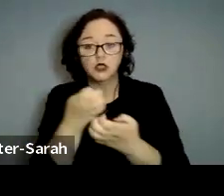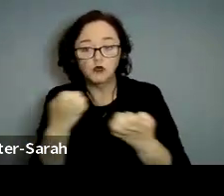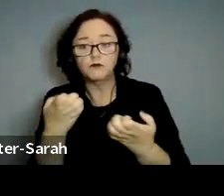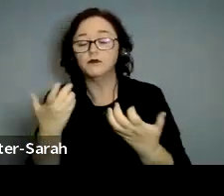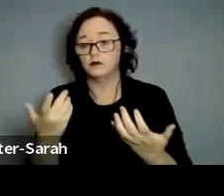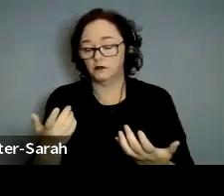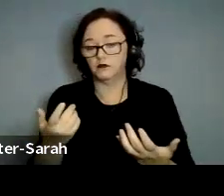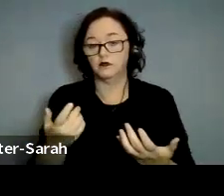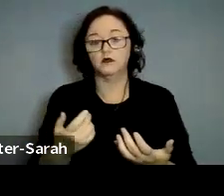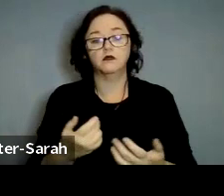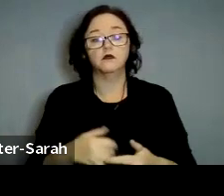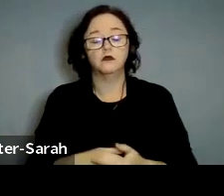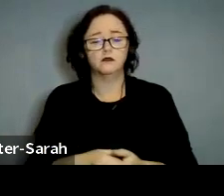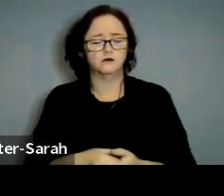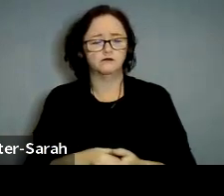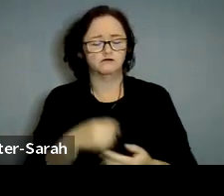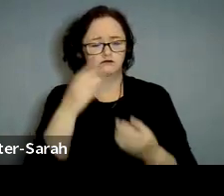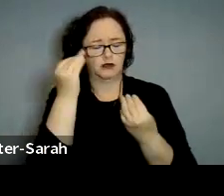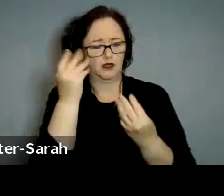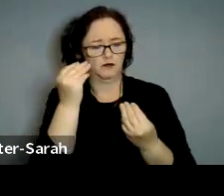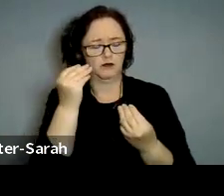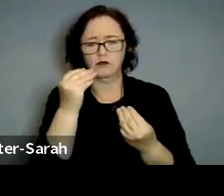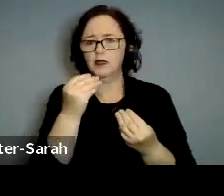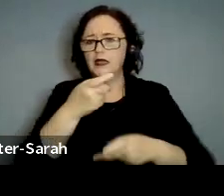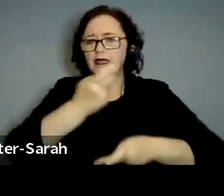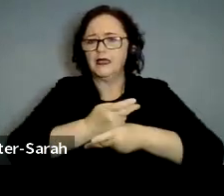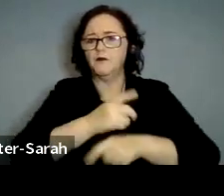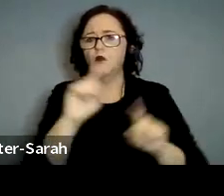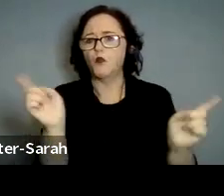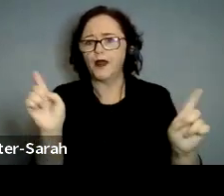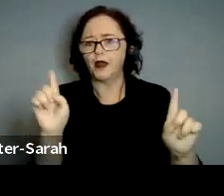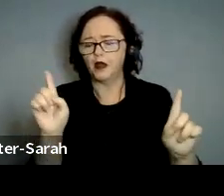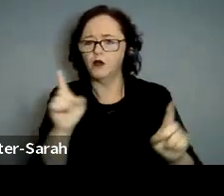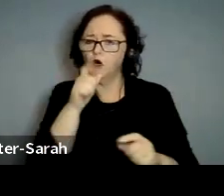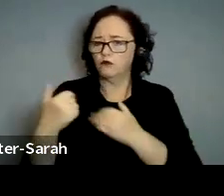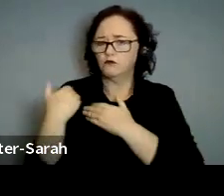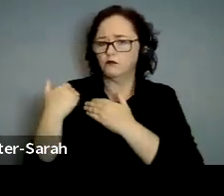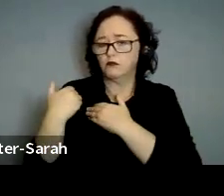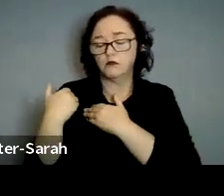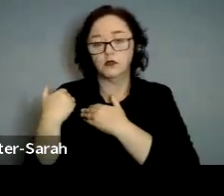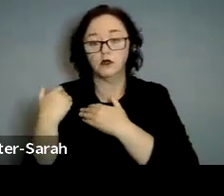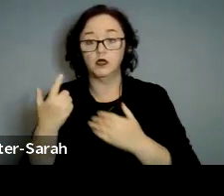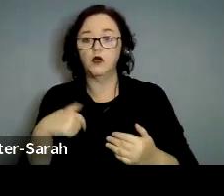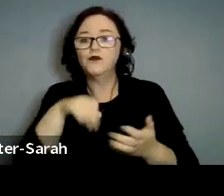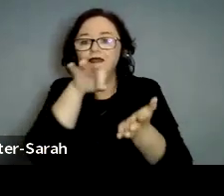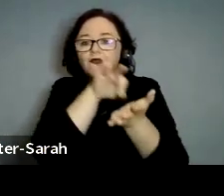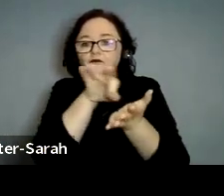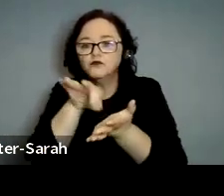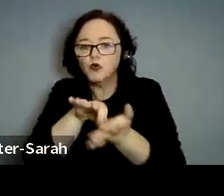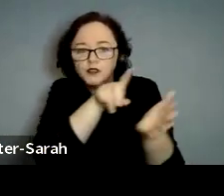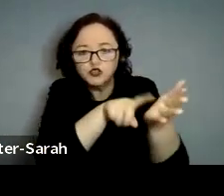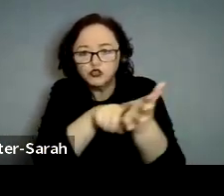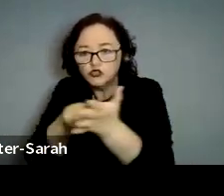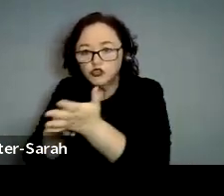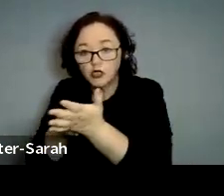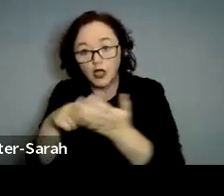is: where are we keeping our stuff and who's in charge of it? And how often are we doing an audit or an inventory just to make sure we still have